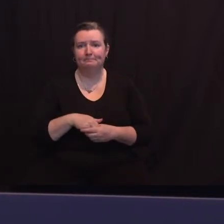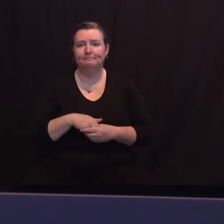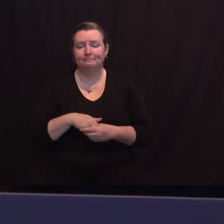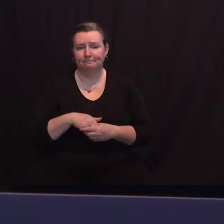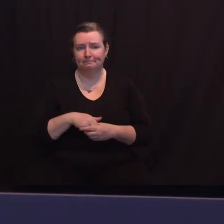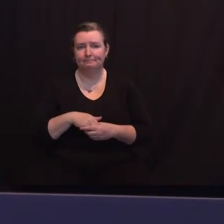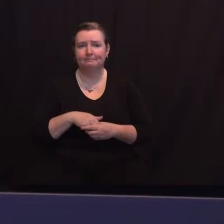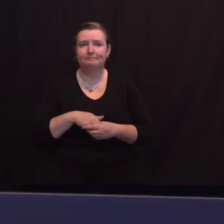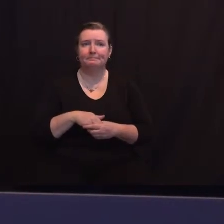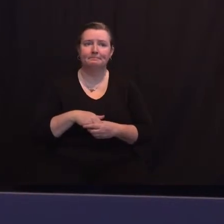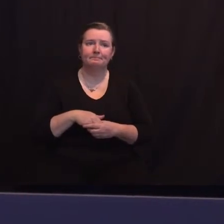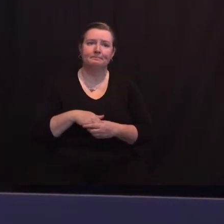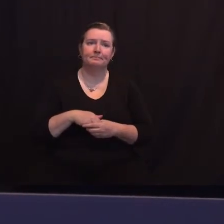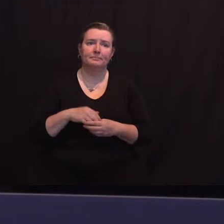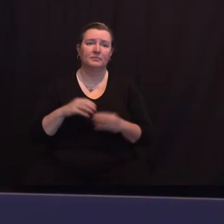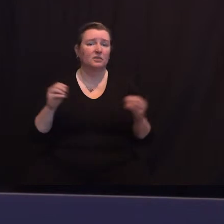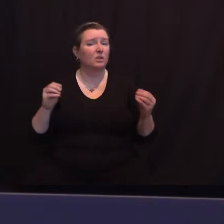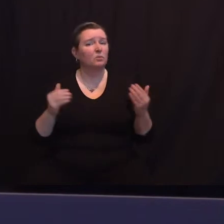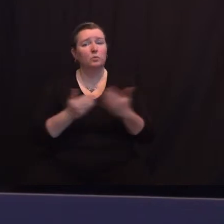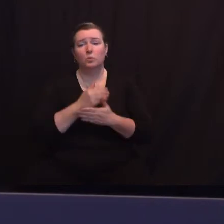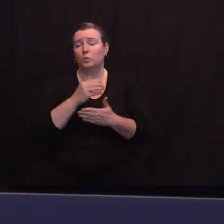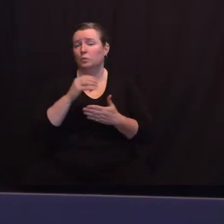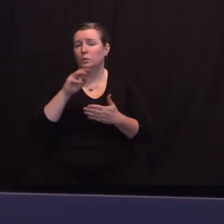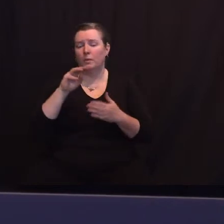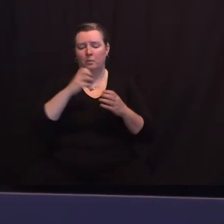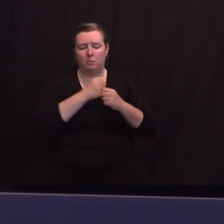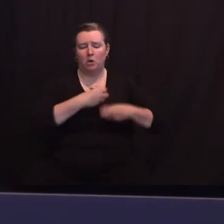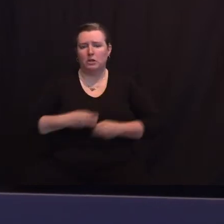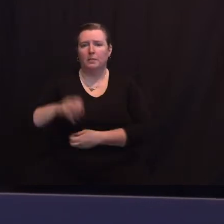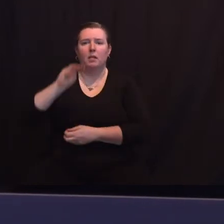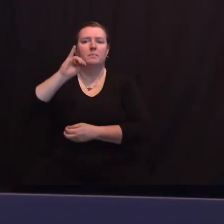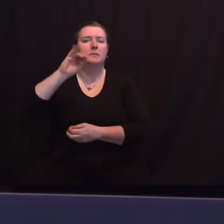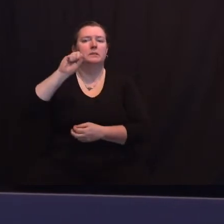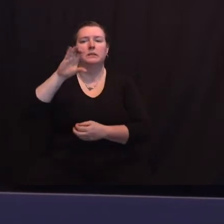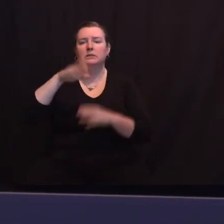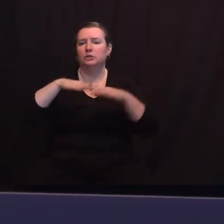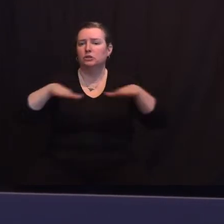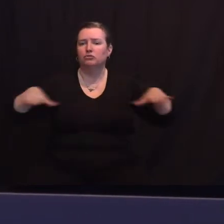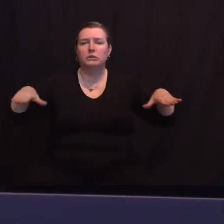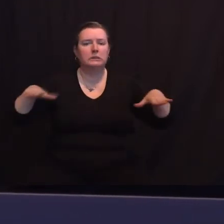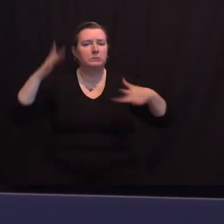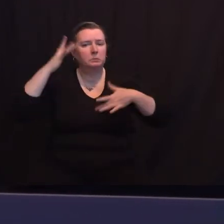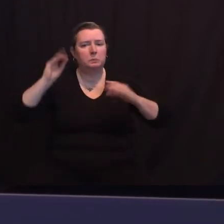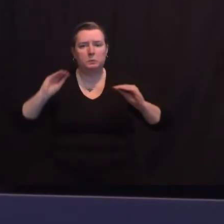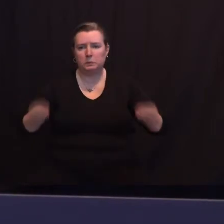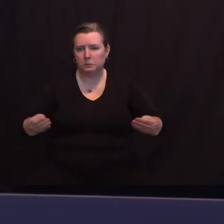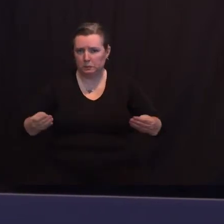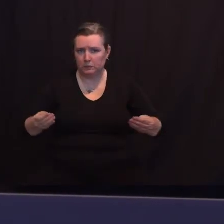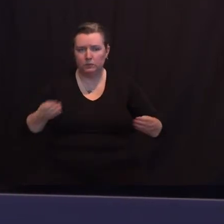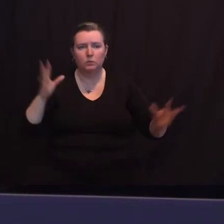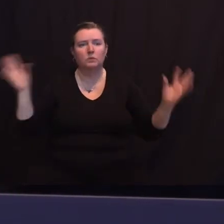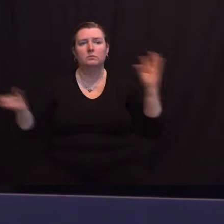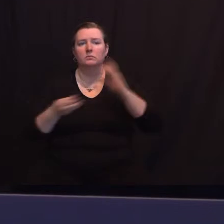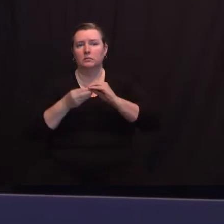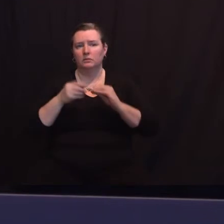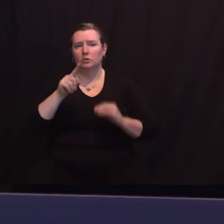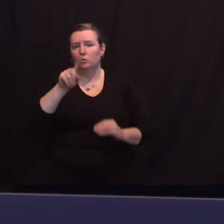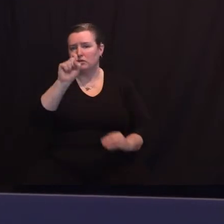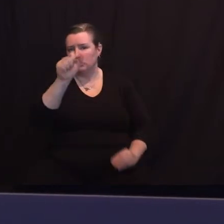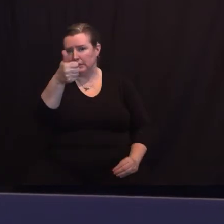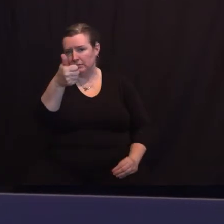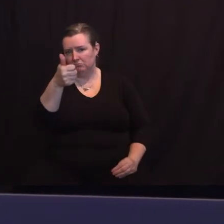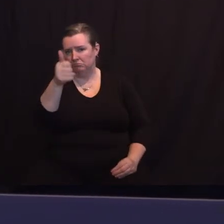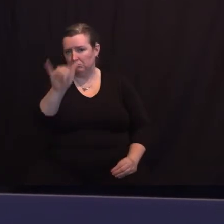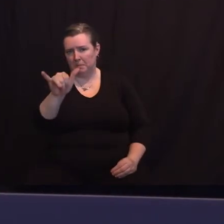Thankfully, there are no new reports of multisystem inflammatory syndrome in children. There are 110 cumulative cases in our